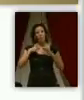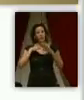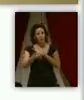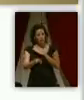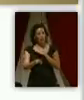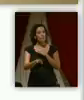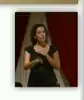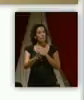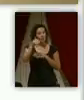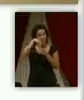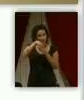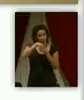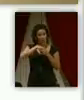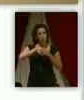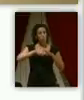go to